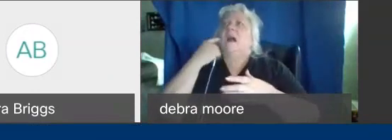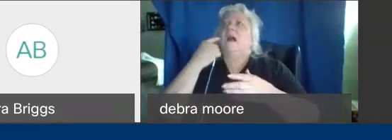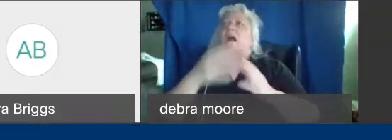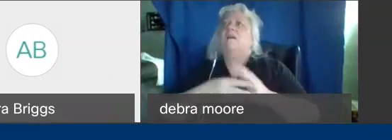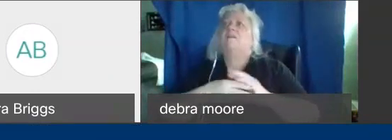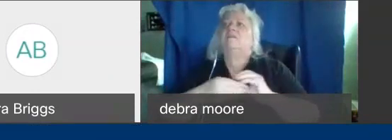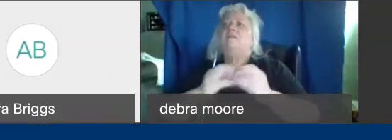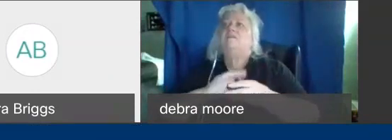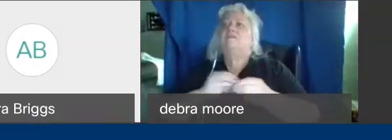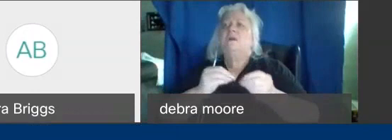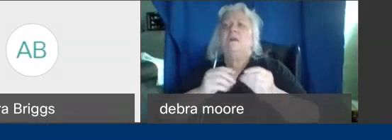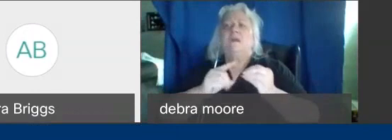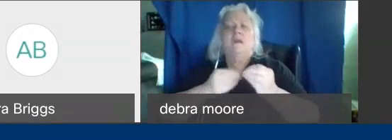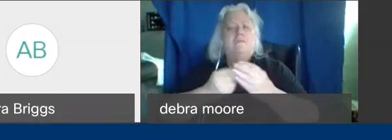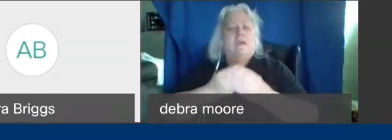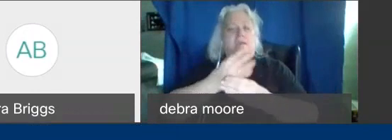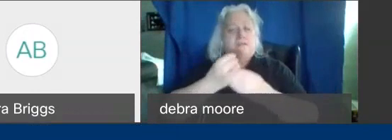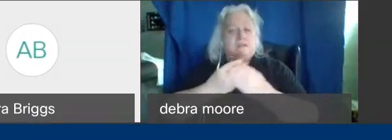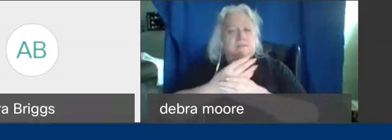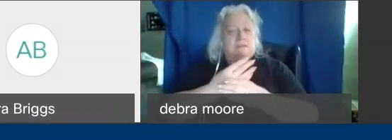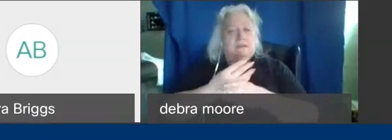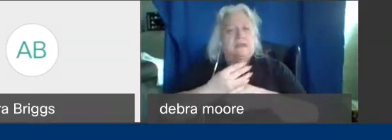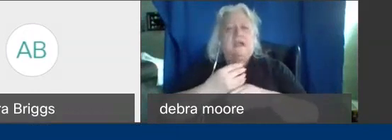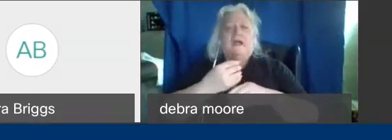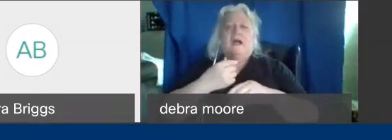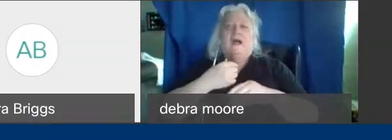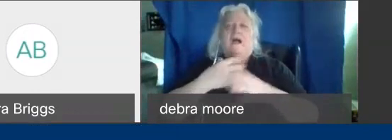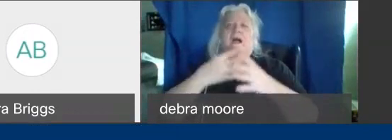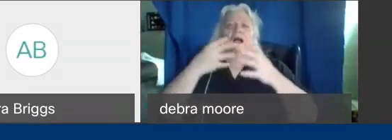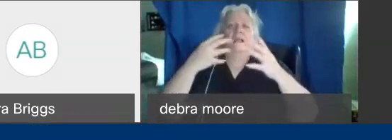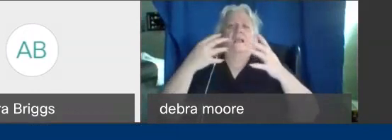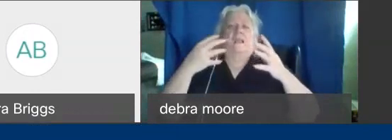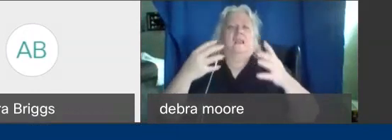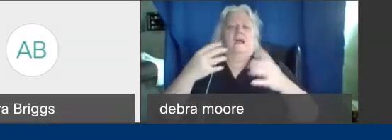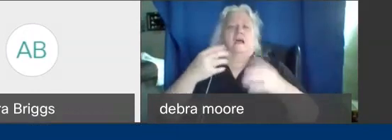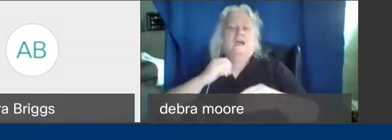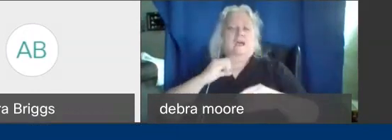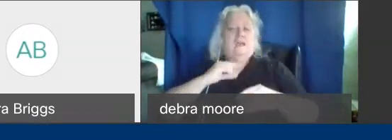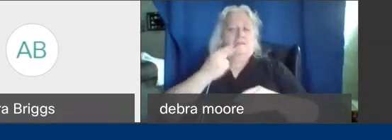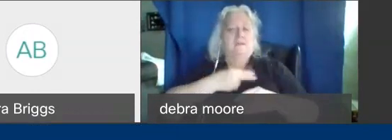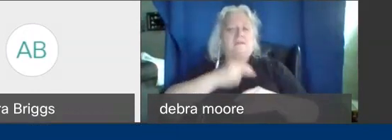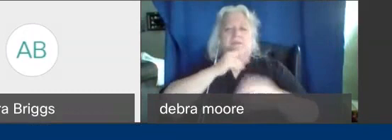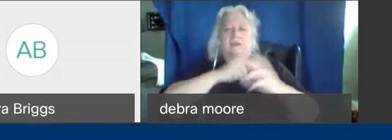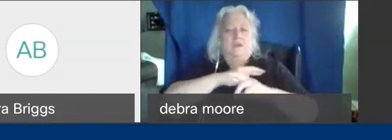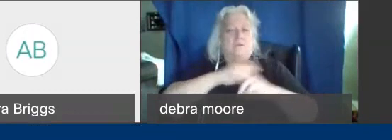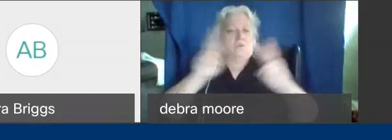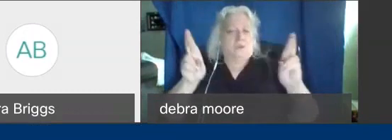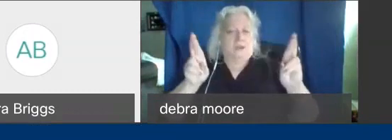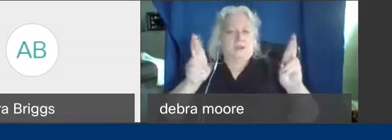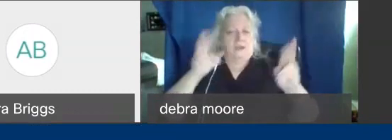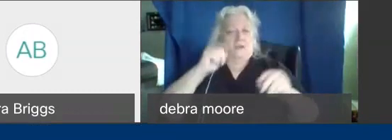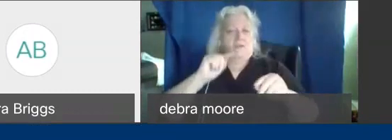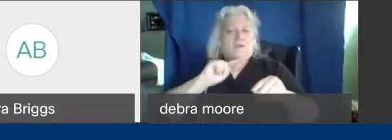spring with our lockdown on campus. I feel that a lot of us were not prepared for something like that, so going over